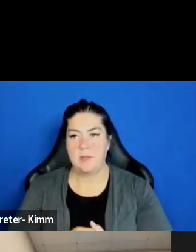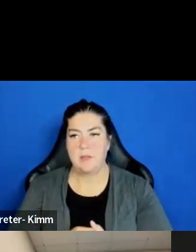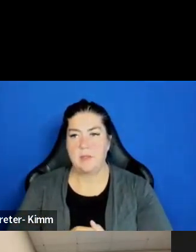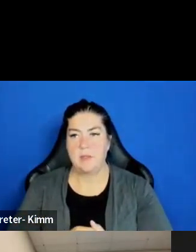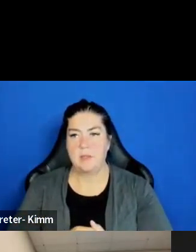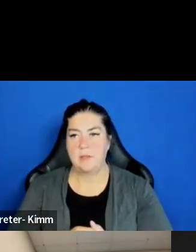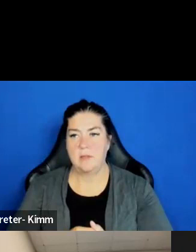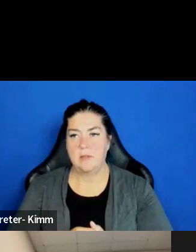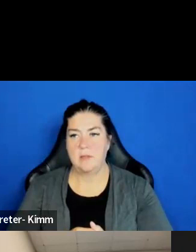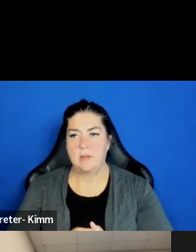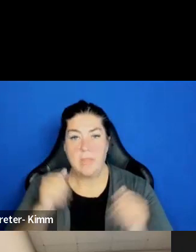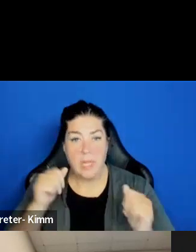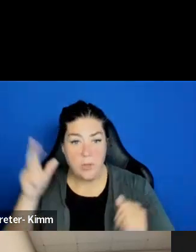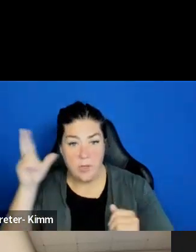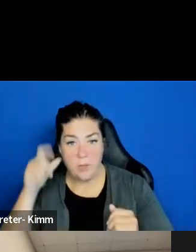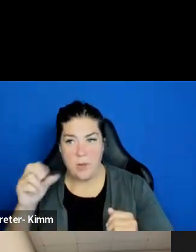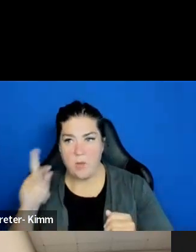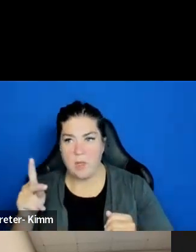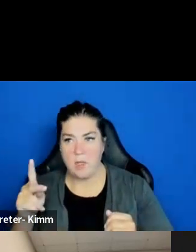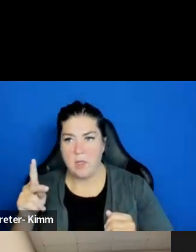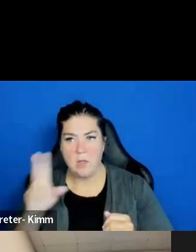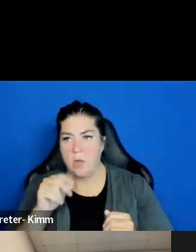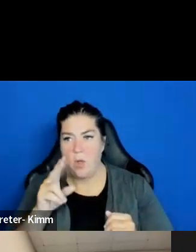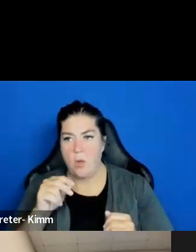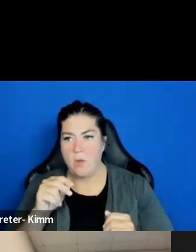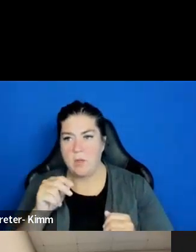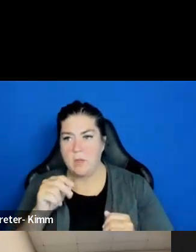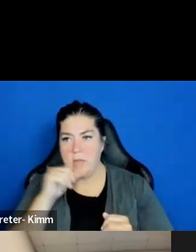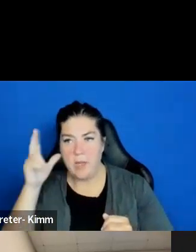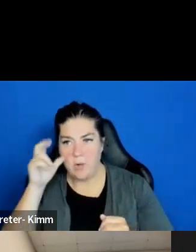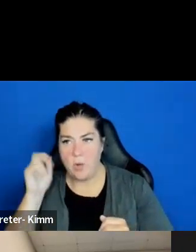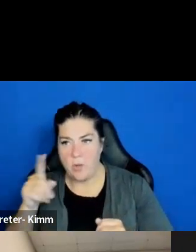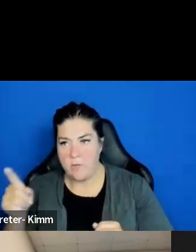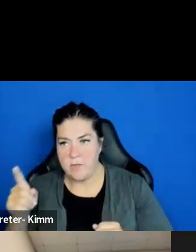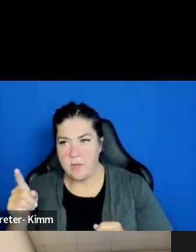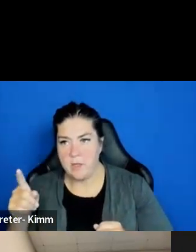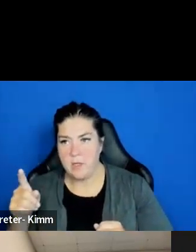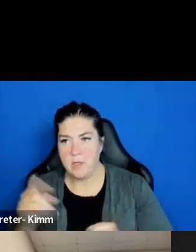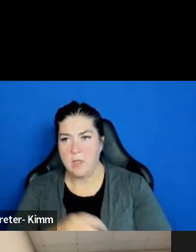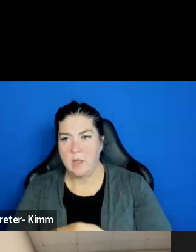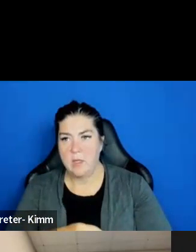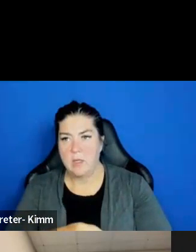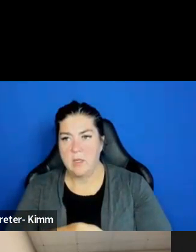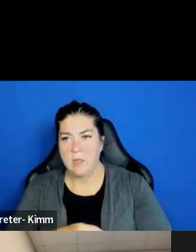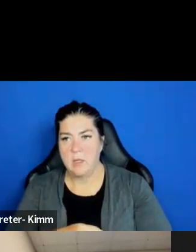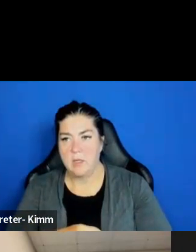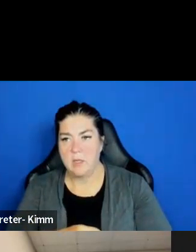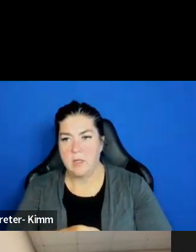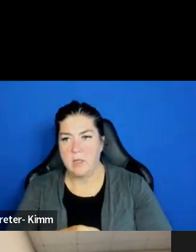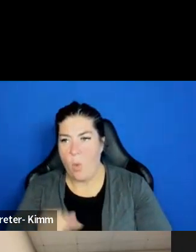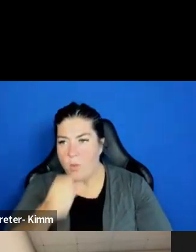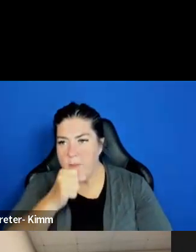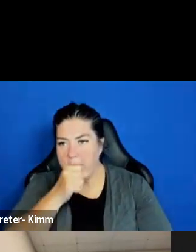okay? Okay, no, not hearing okay over there. Closer to the, okay. Hold the mic closer,